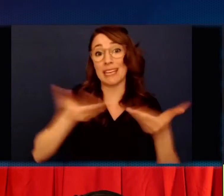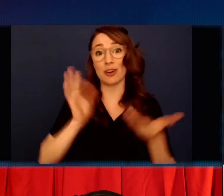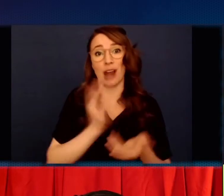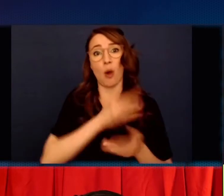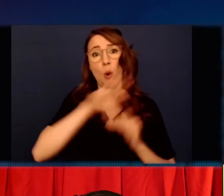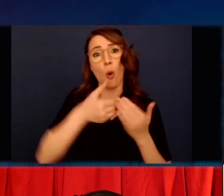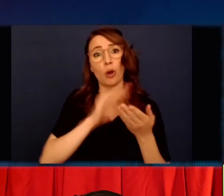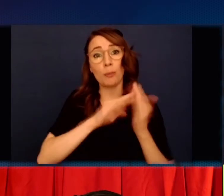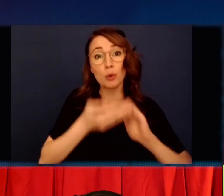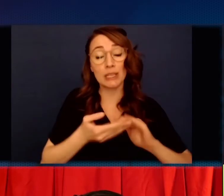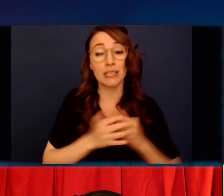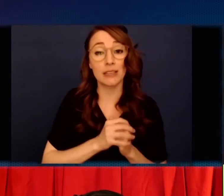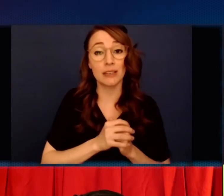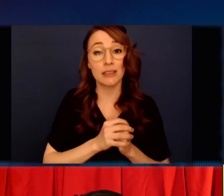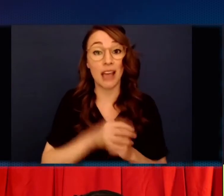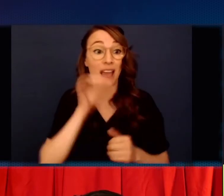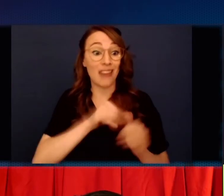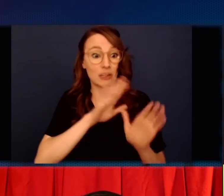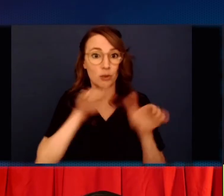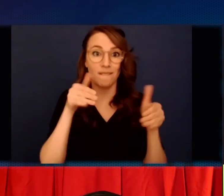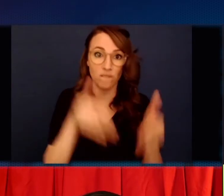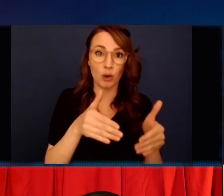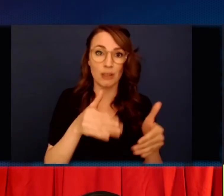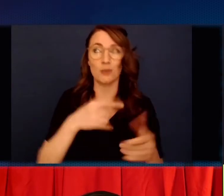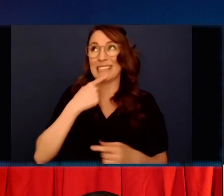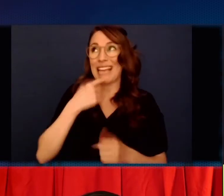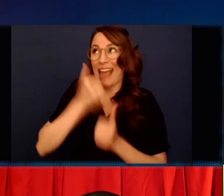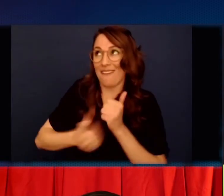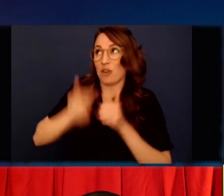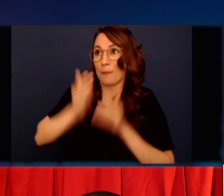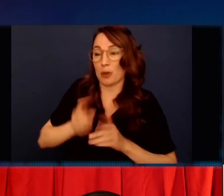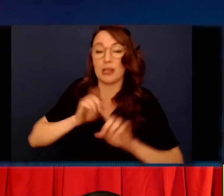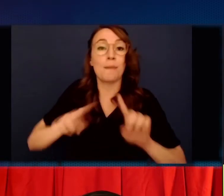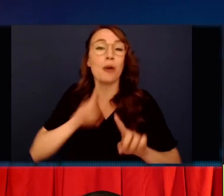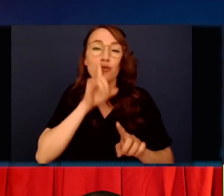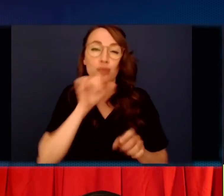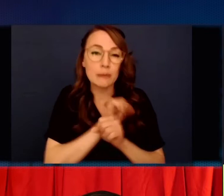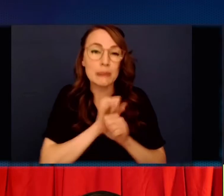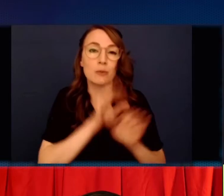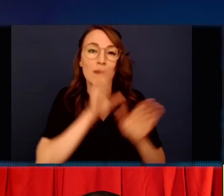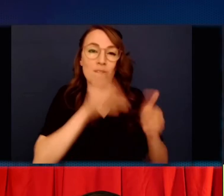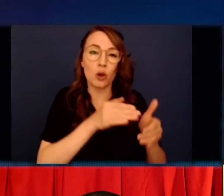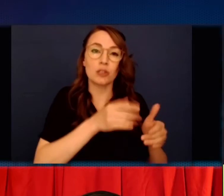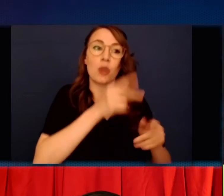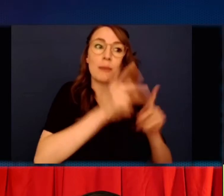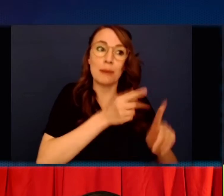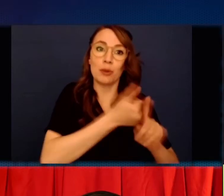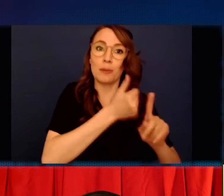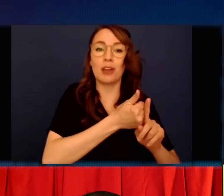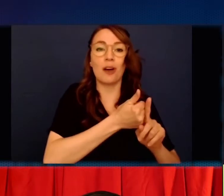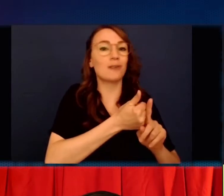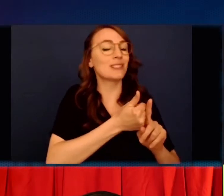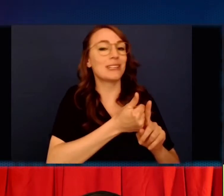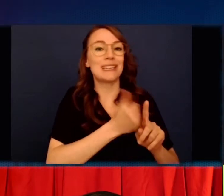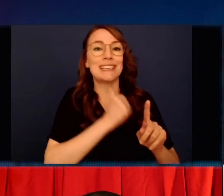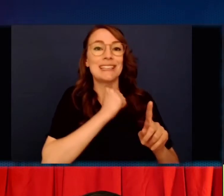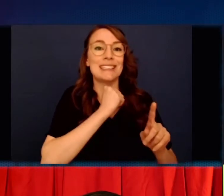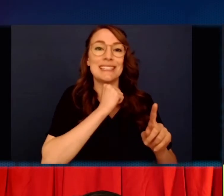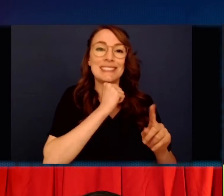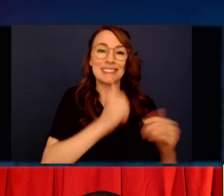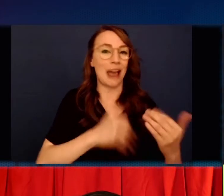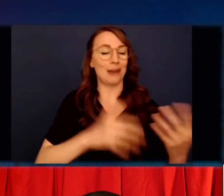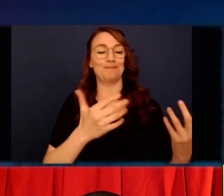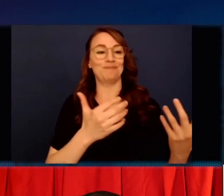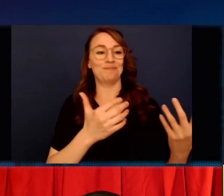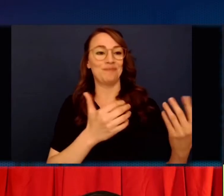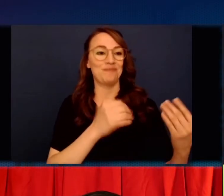that what we really focus on. We say every person, but we really focus on those who are underserved communities